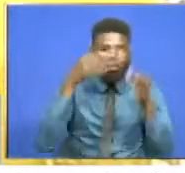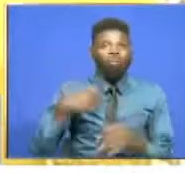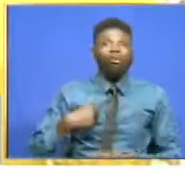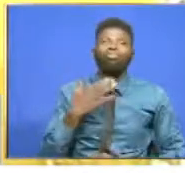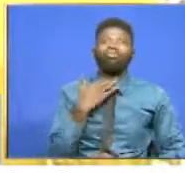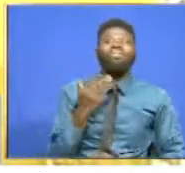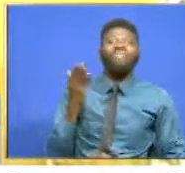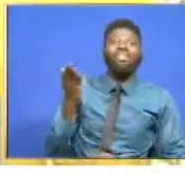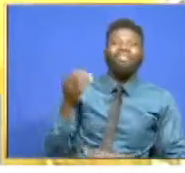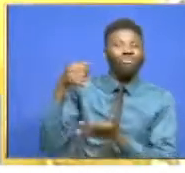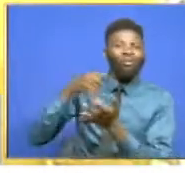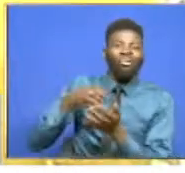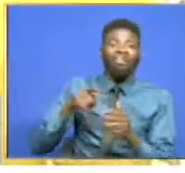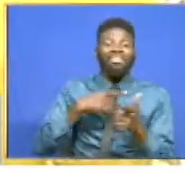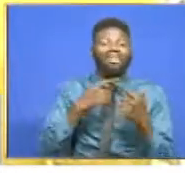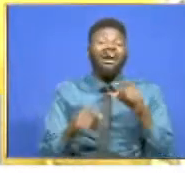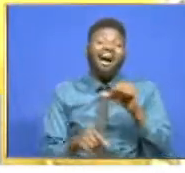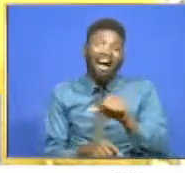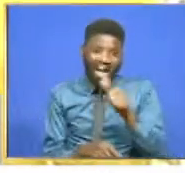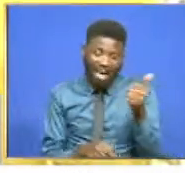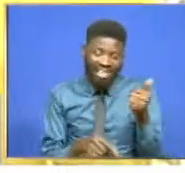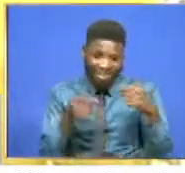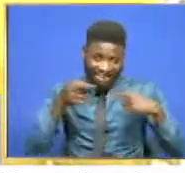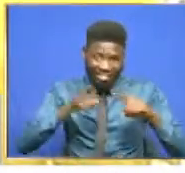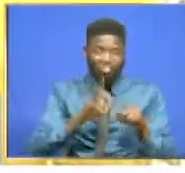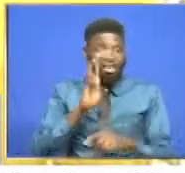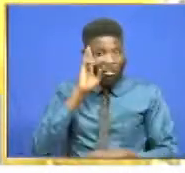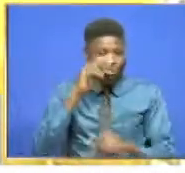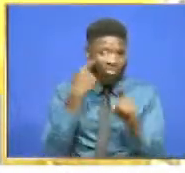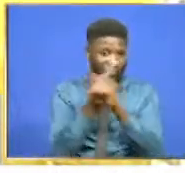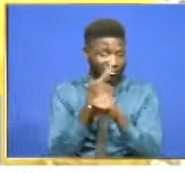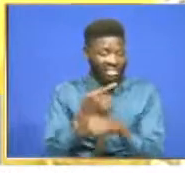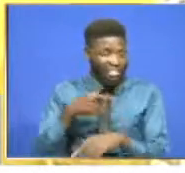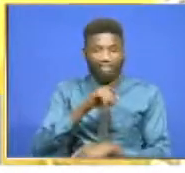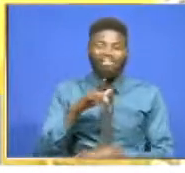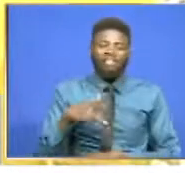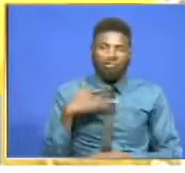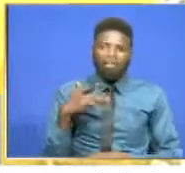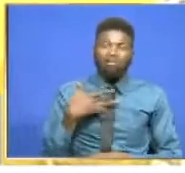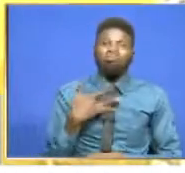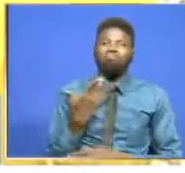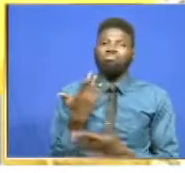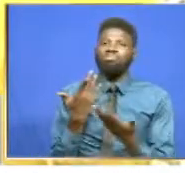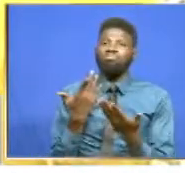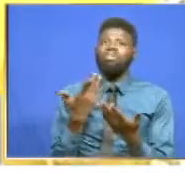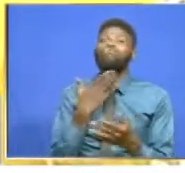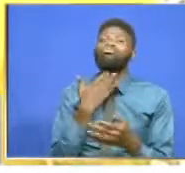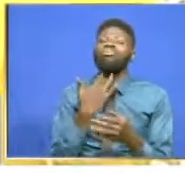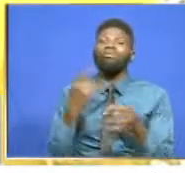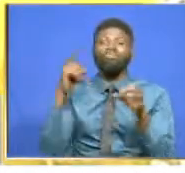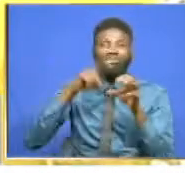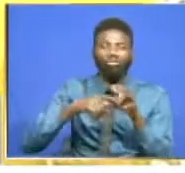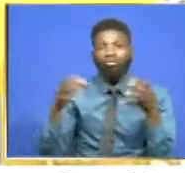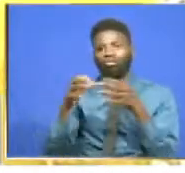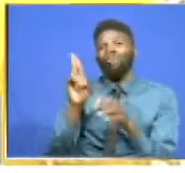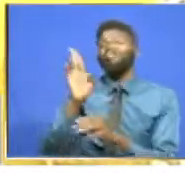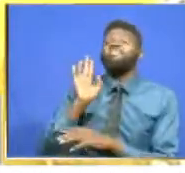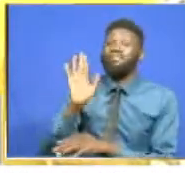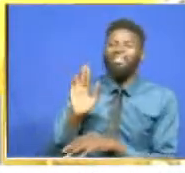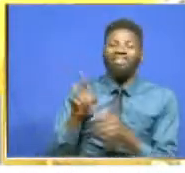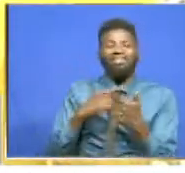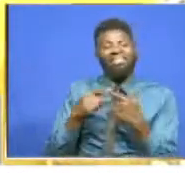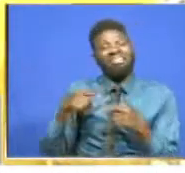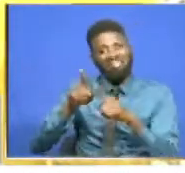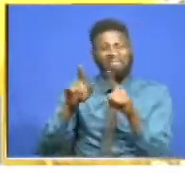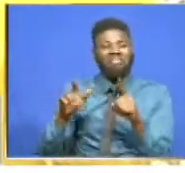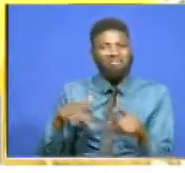be. And then there are those others who have, for some reasons, been able to identify with the Keleweke team, and they found themselves there, and they are still fitting in.